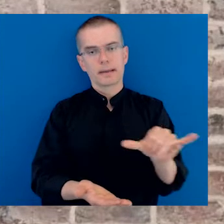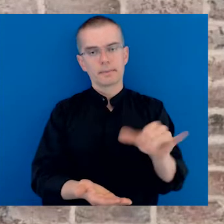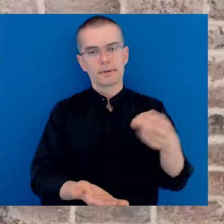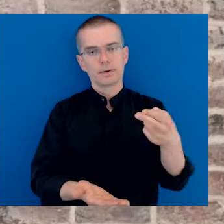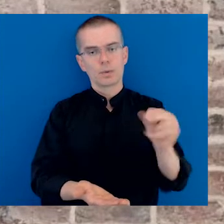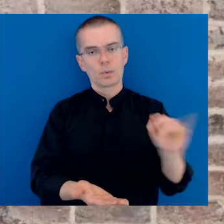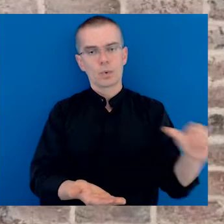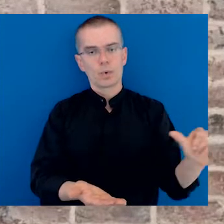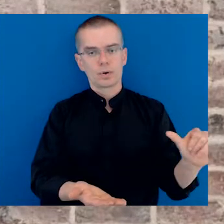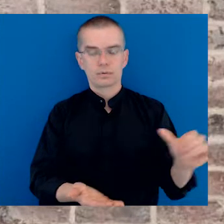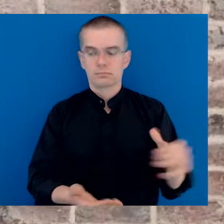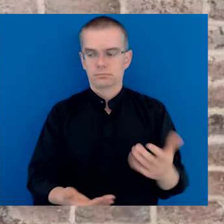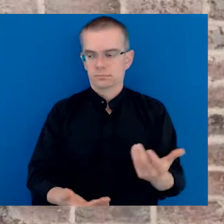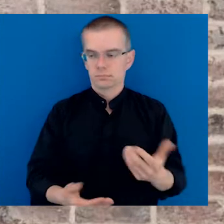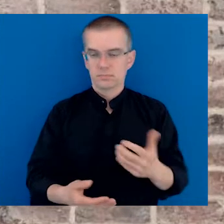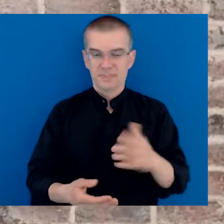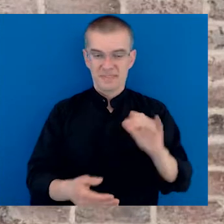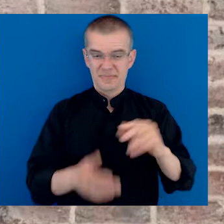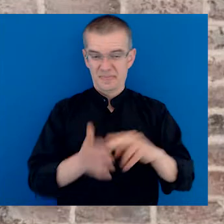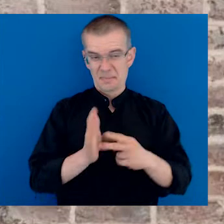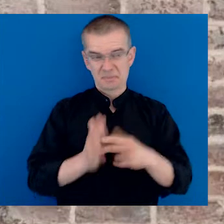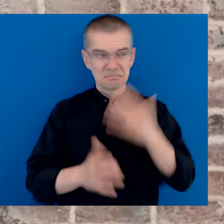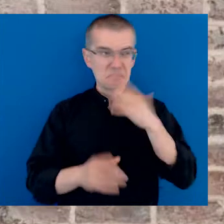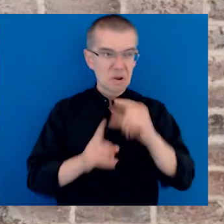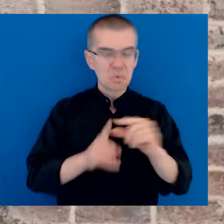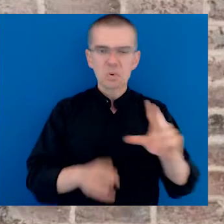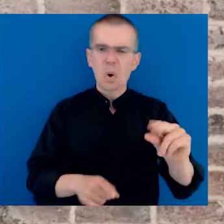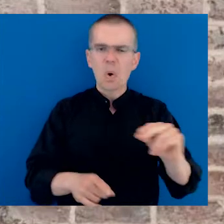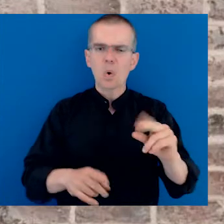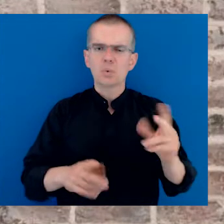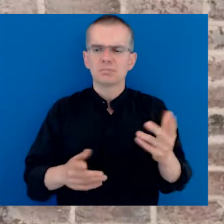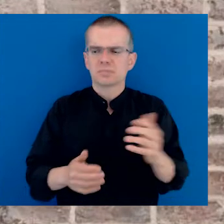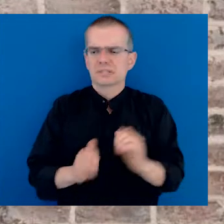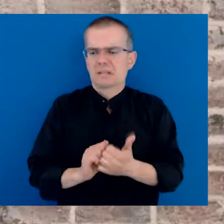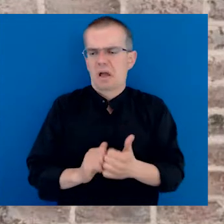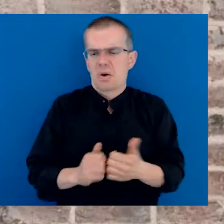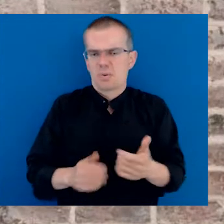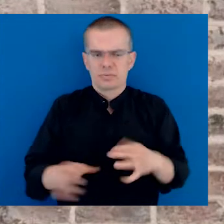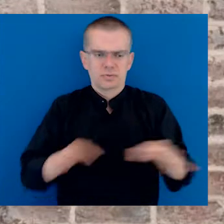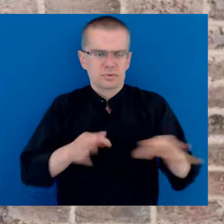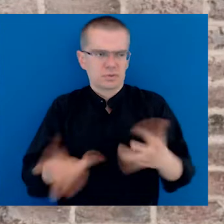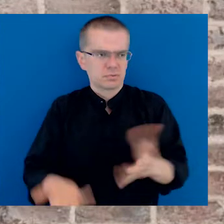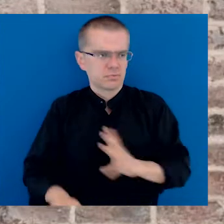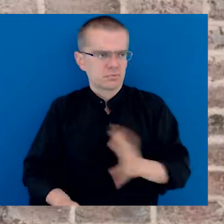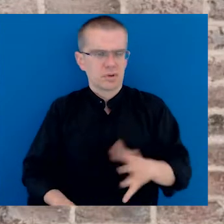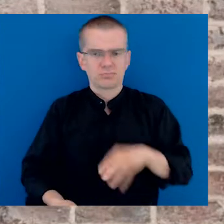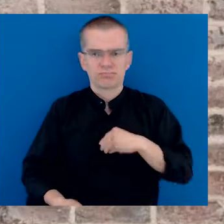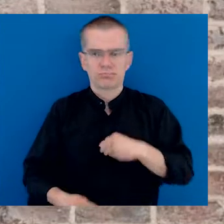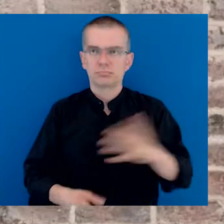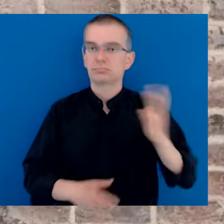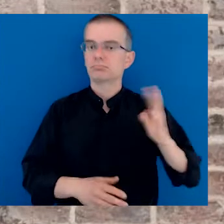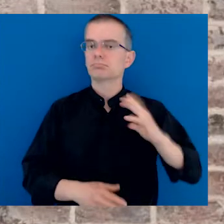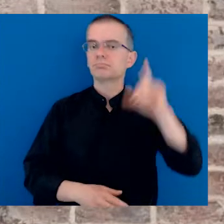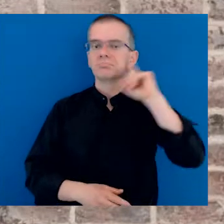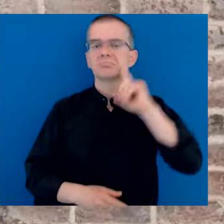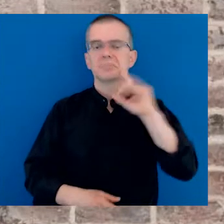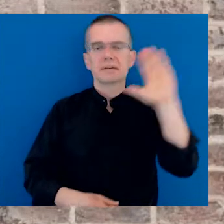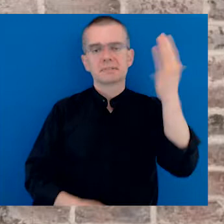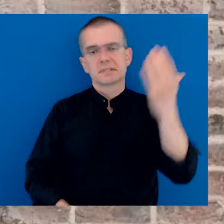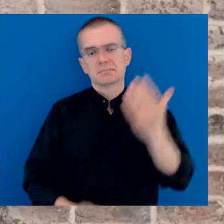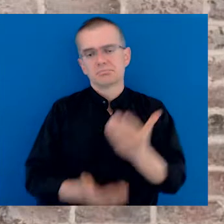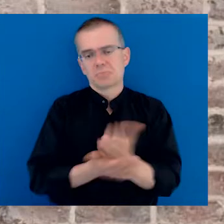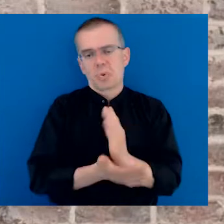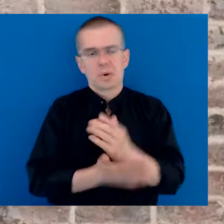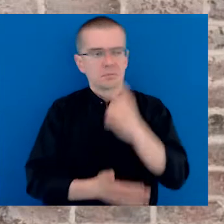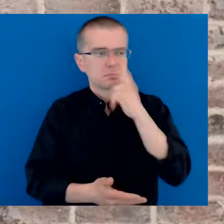descriptive in those days, and you know, and even deaf people at that time, you know, thought it was okay to be referred to in that manner, or he certainly wouldn't